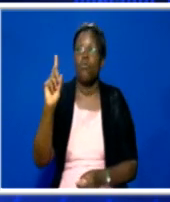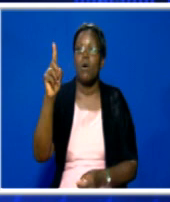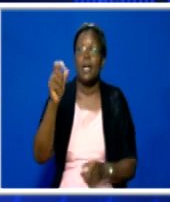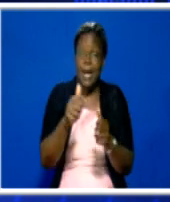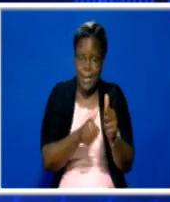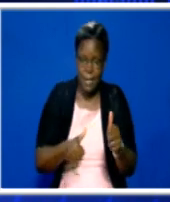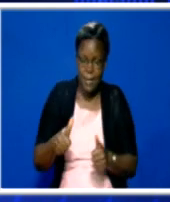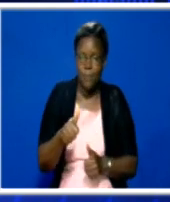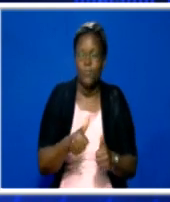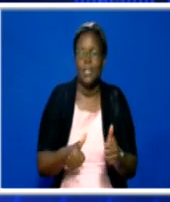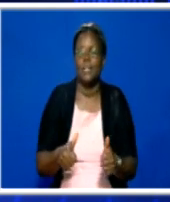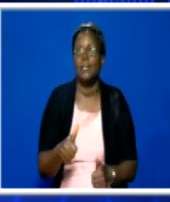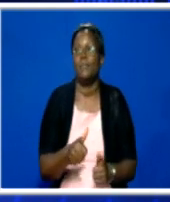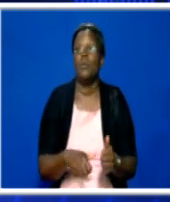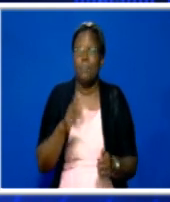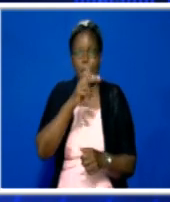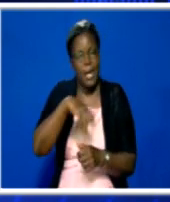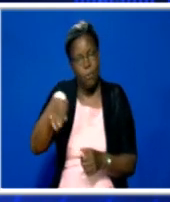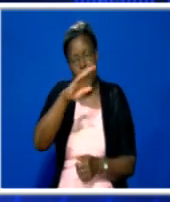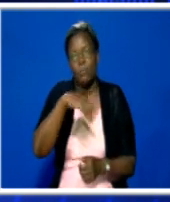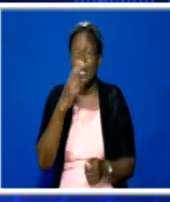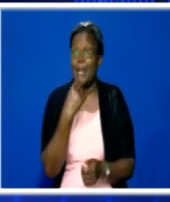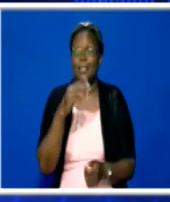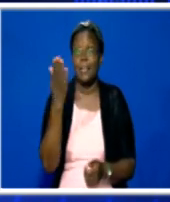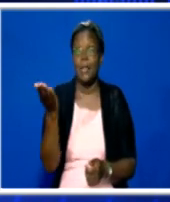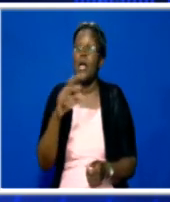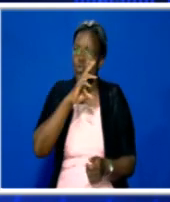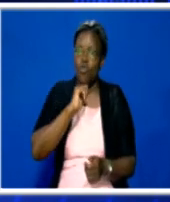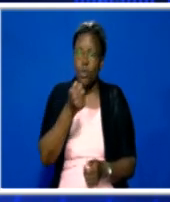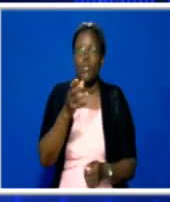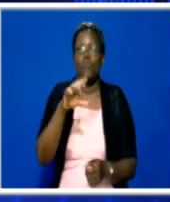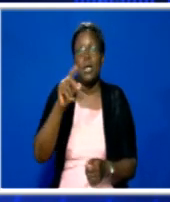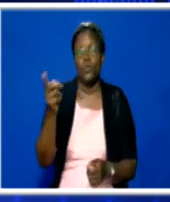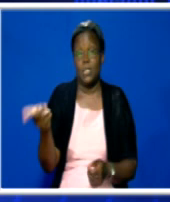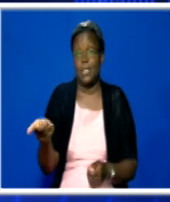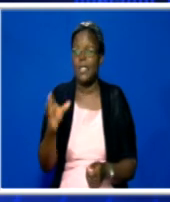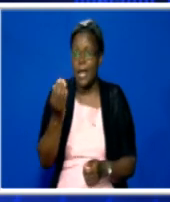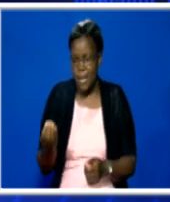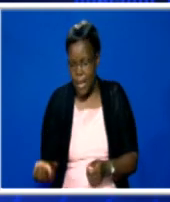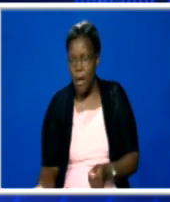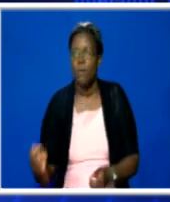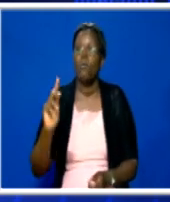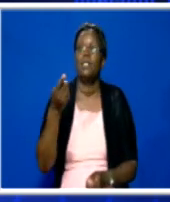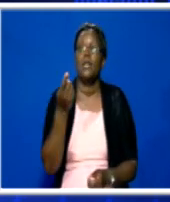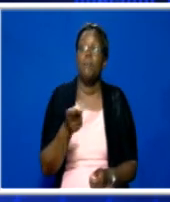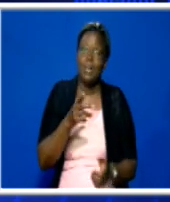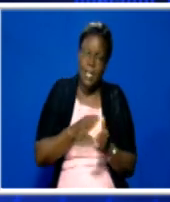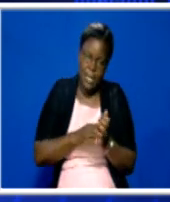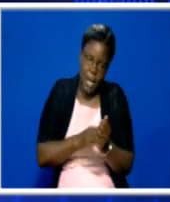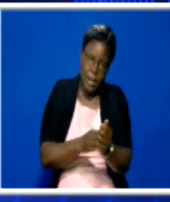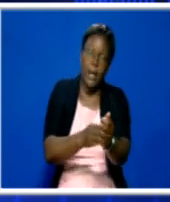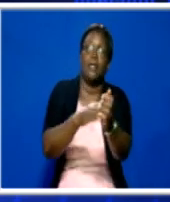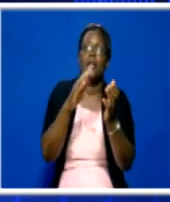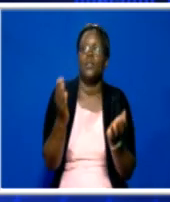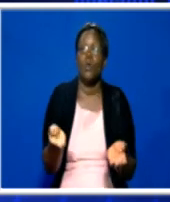everybody likes to have fun and everybody likes art. Not to mention, these are the younger ones, so they might need a little bit of your guidance. So make sure